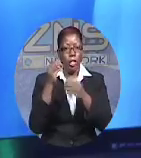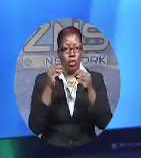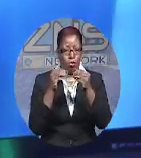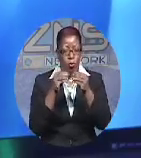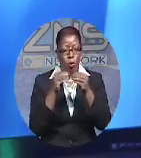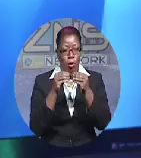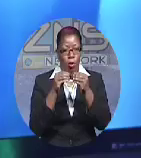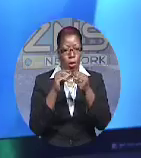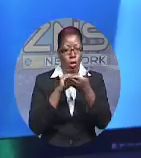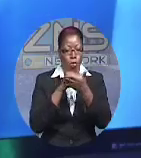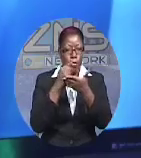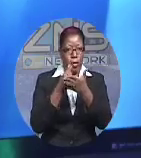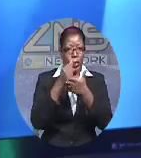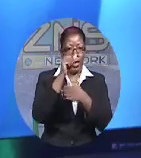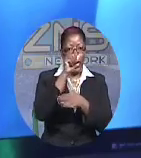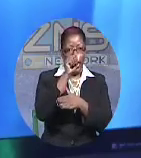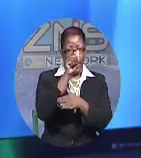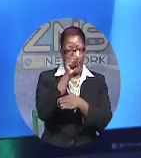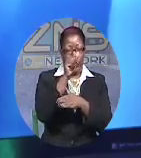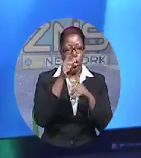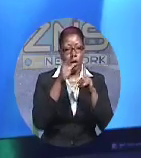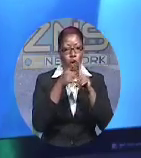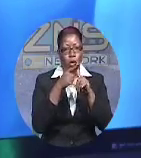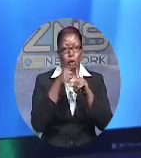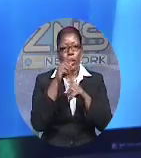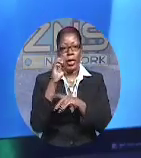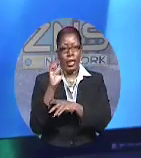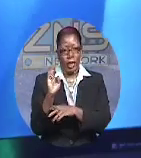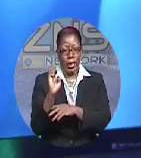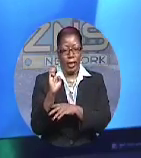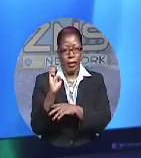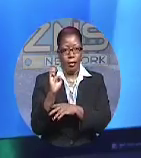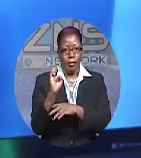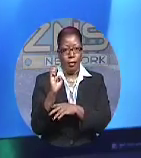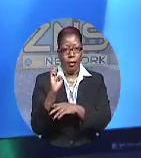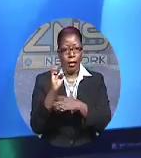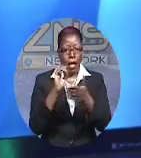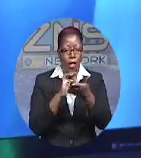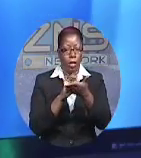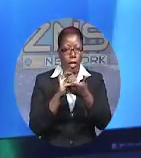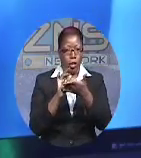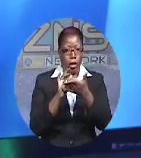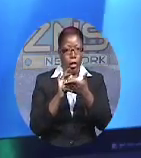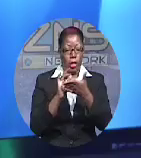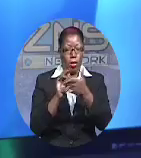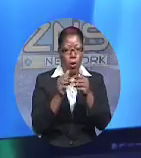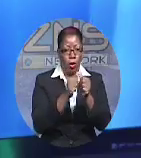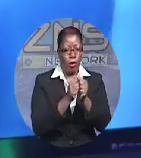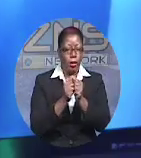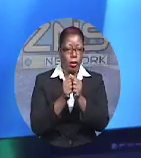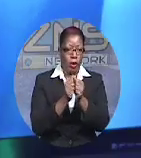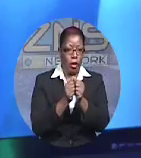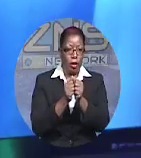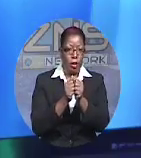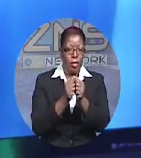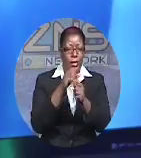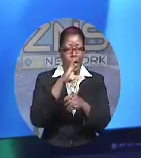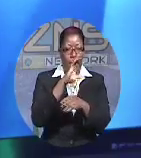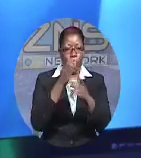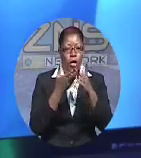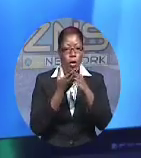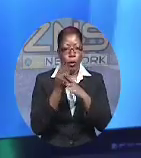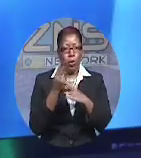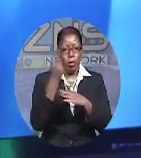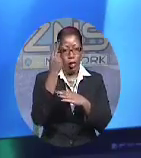continue to range between A to E. However, he says the cumulative percentage of grades awarded at A through C is slightly higher than